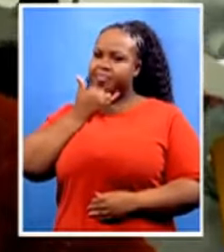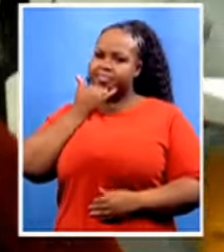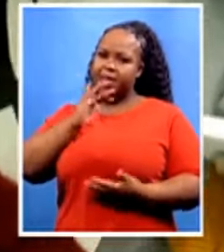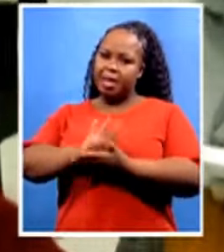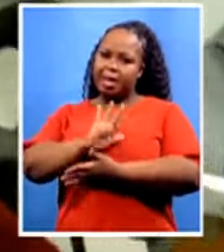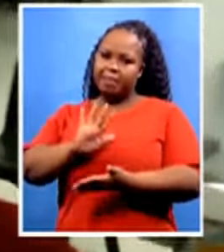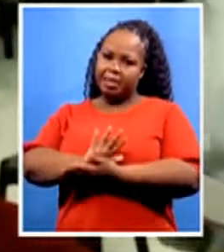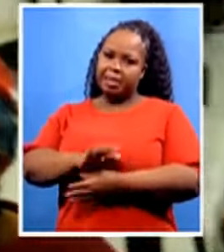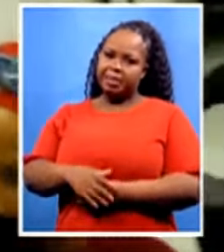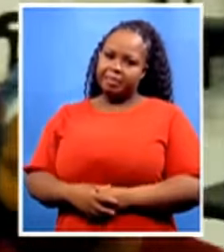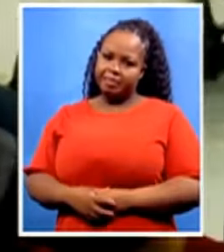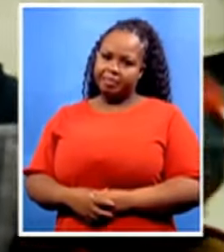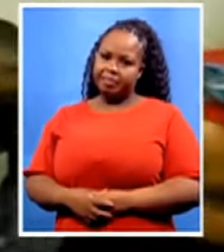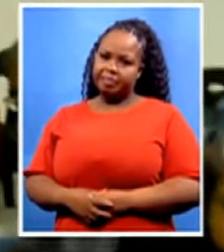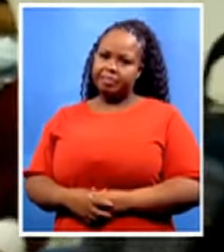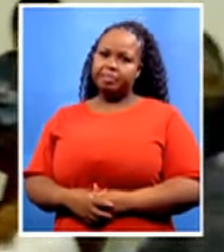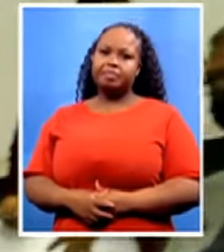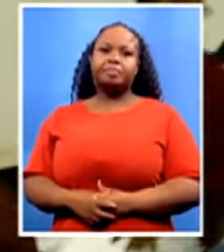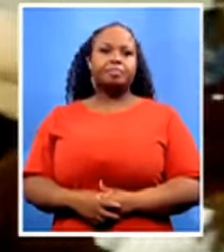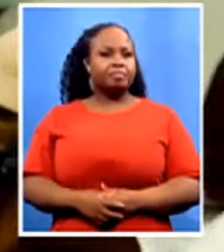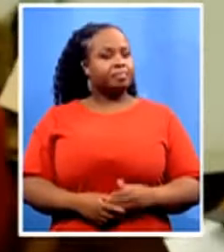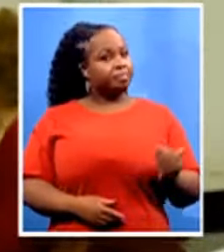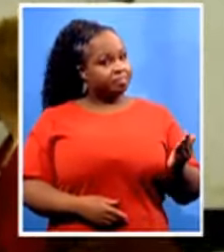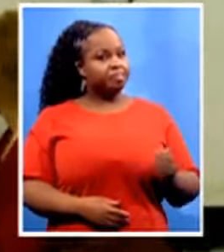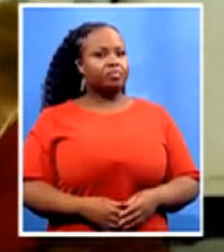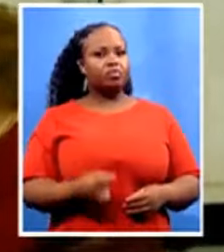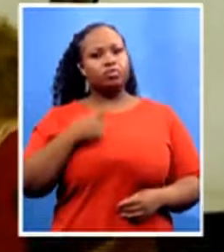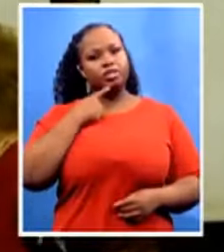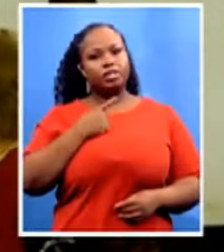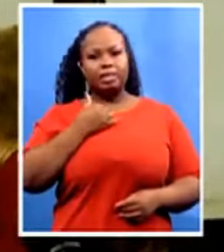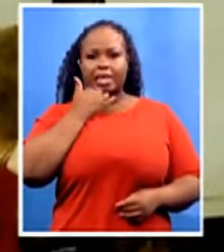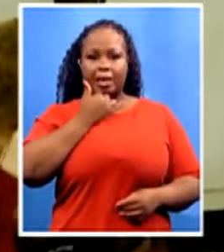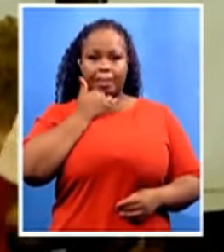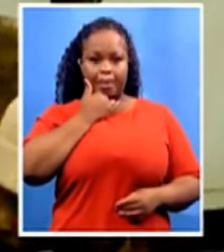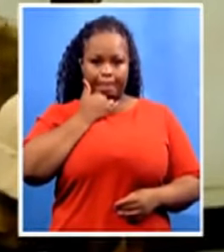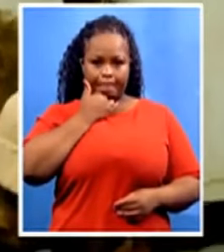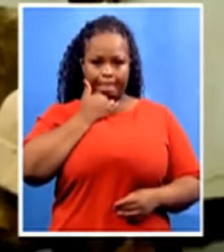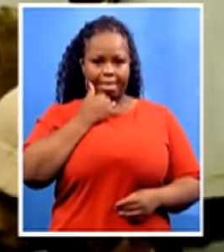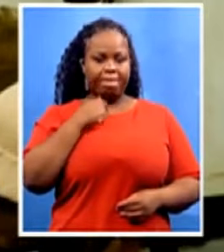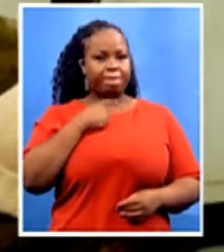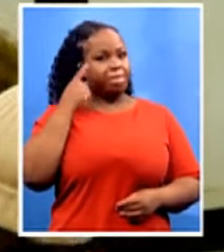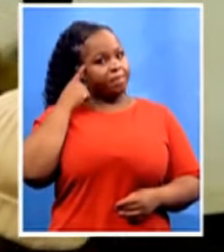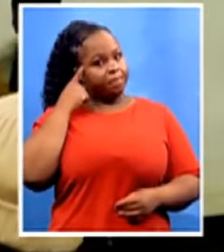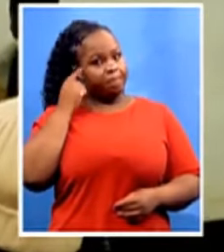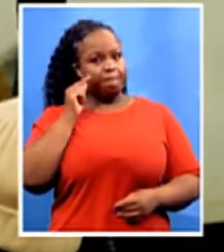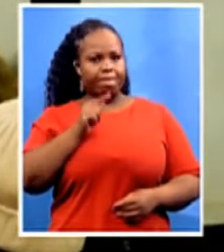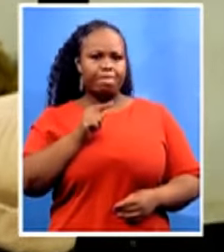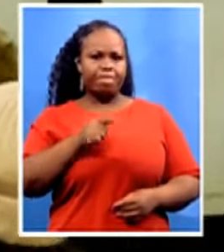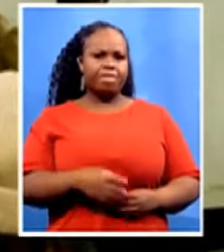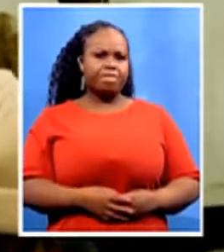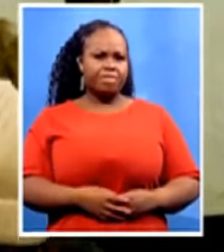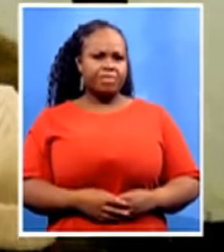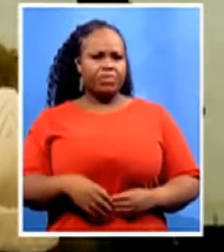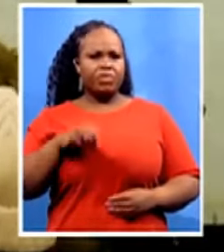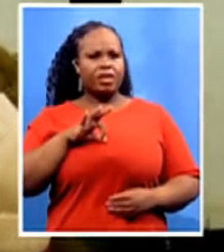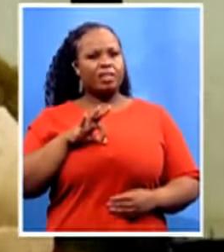Another lady saying there that she's very happy. I think this is also, 360 turnaround. Many people have also lost